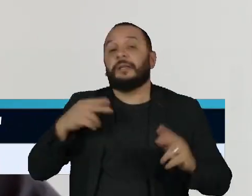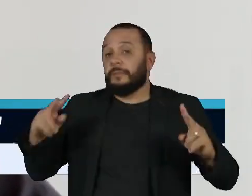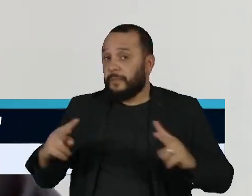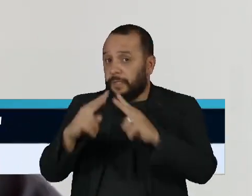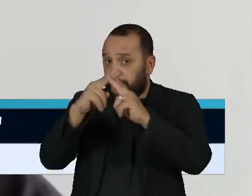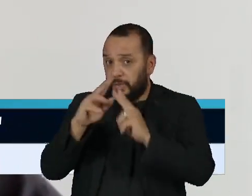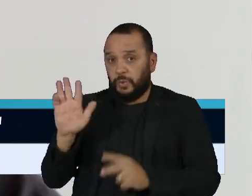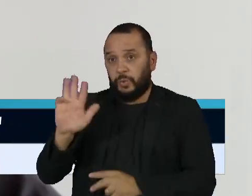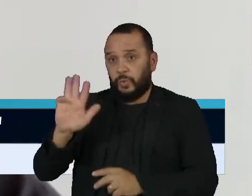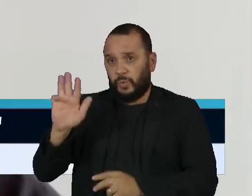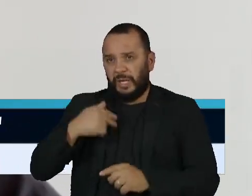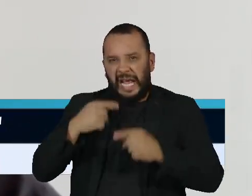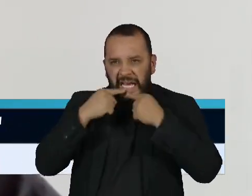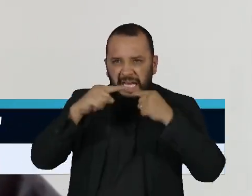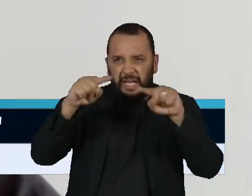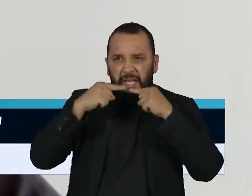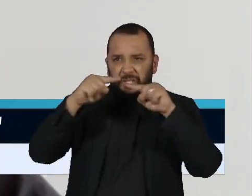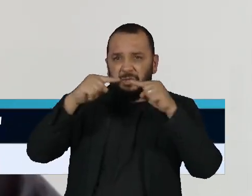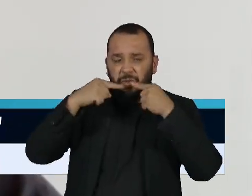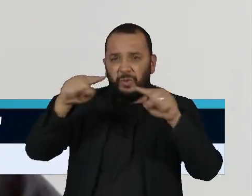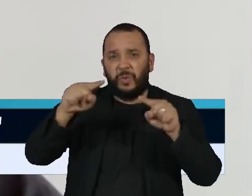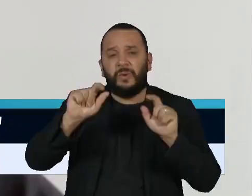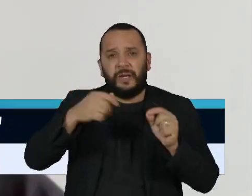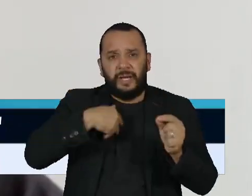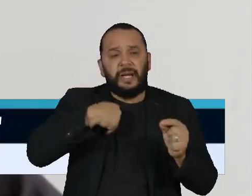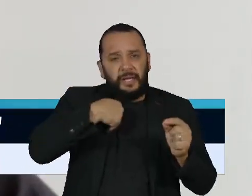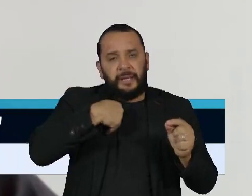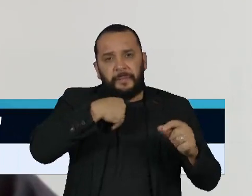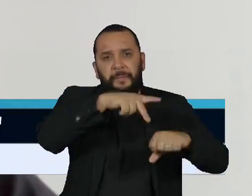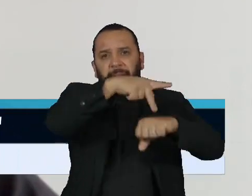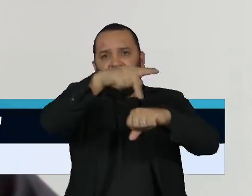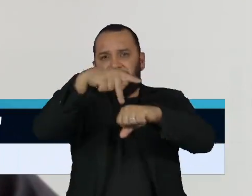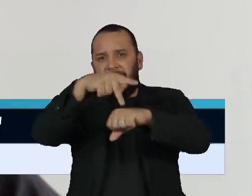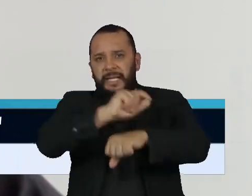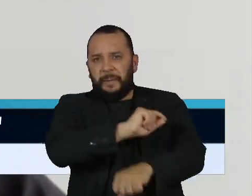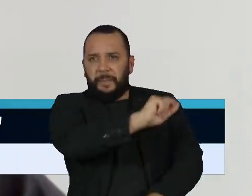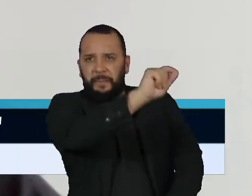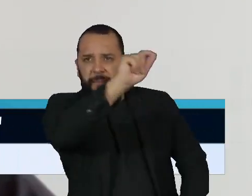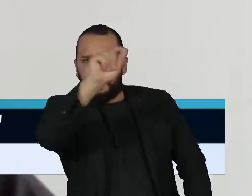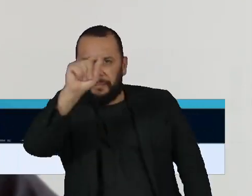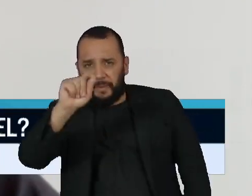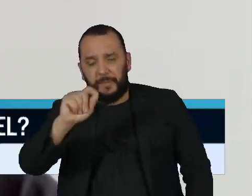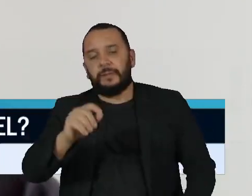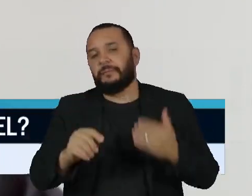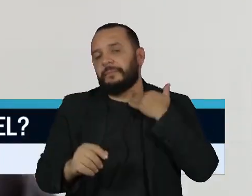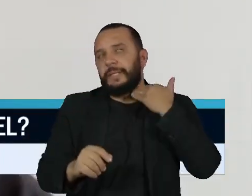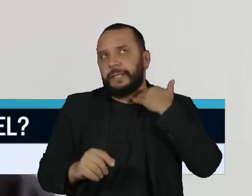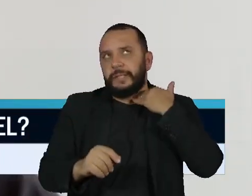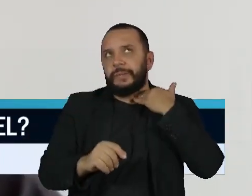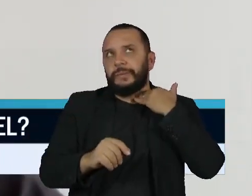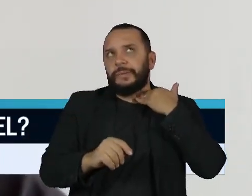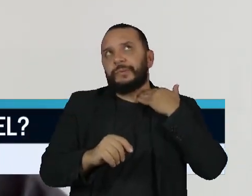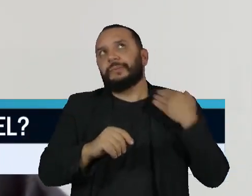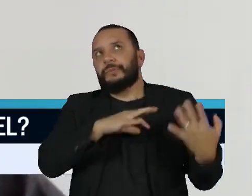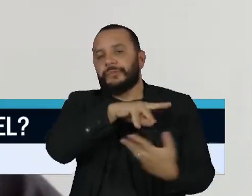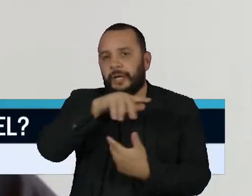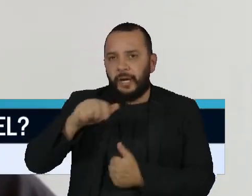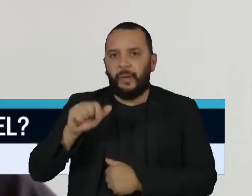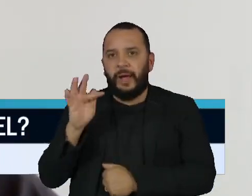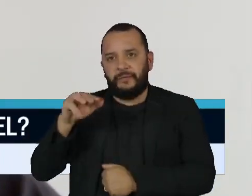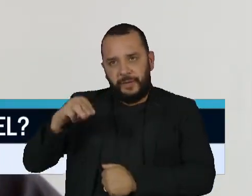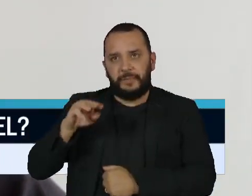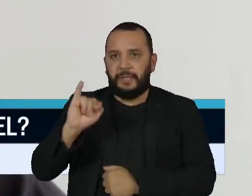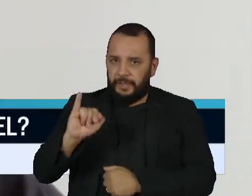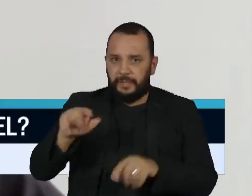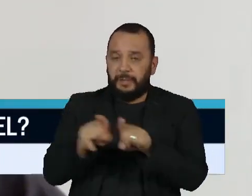fez críticas muito fortes às instituições internacionais. O Banco Mundial, o FMI, a ONU